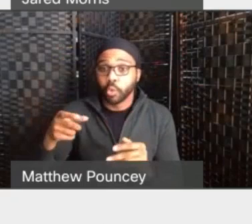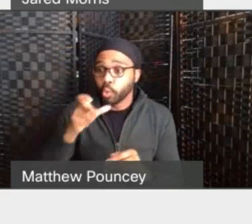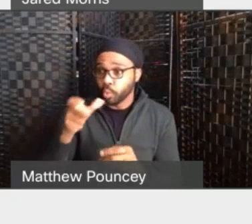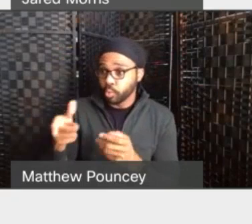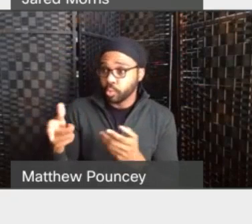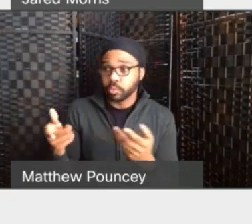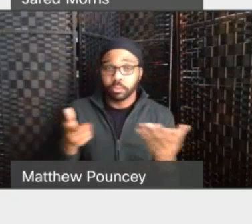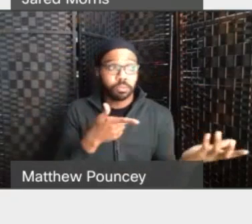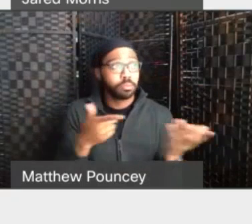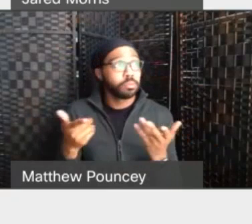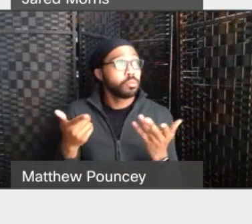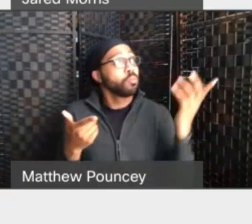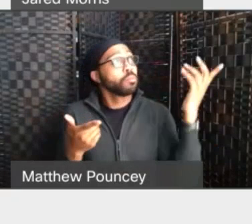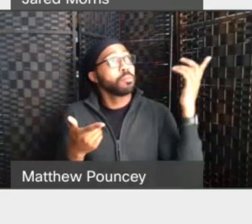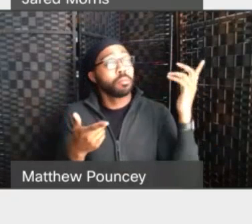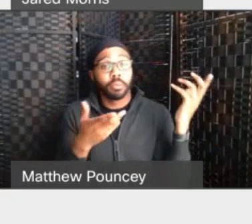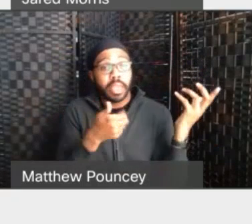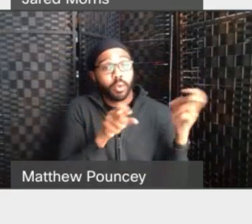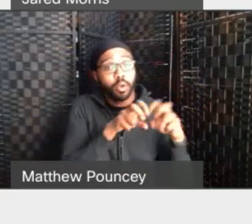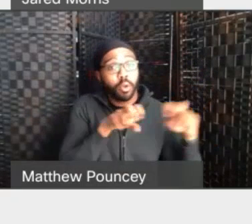wants to provide, please do.